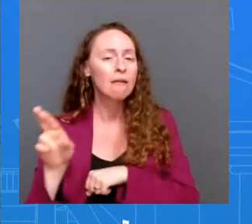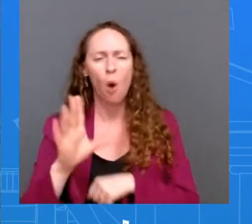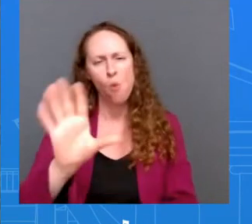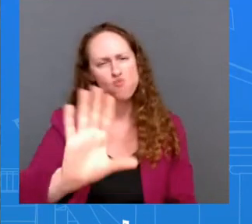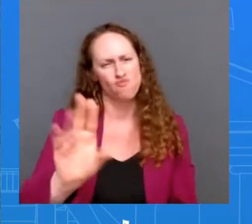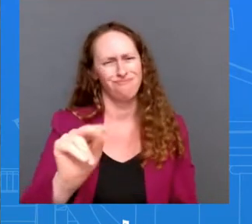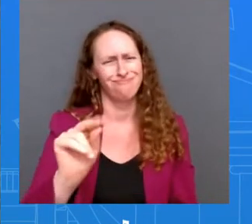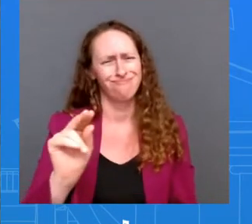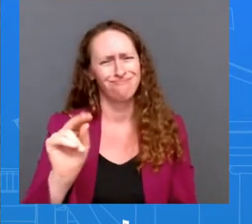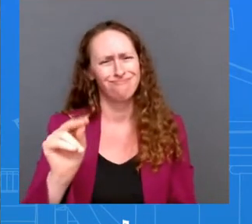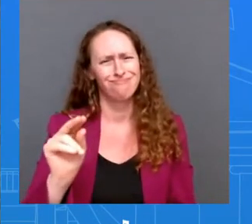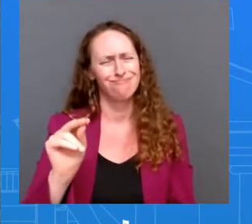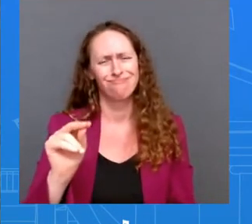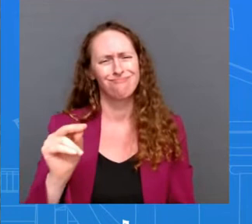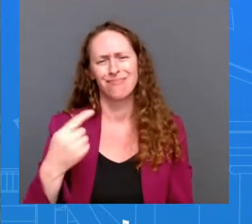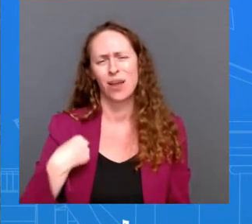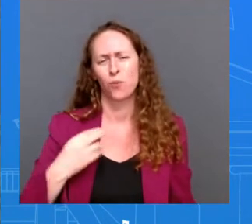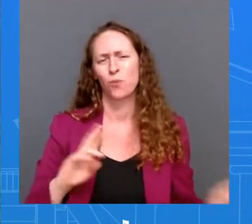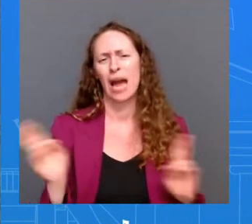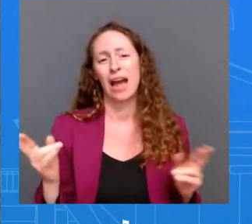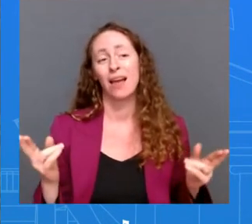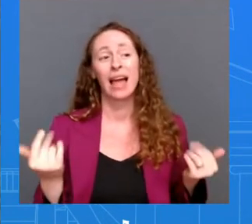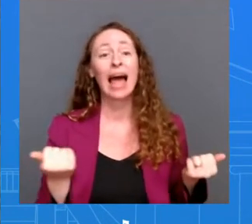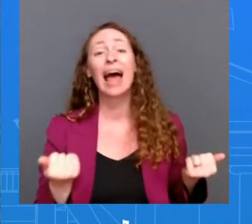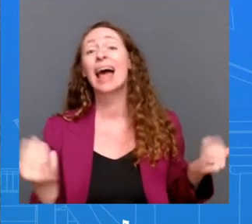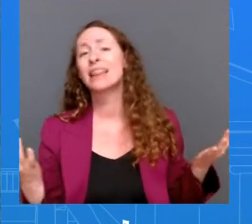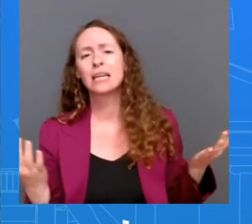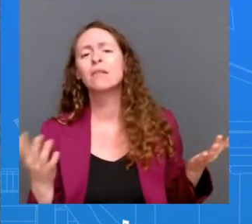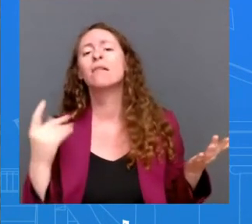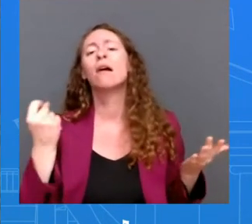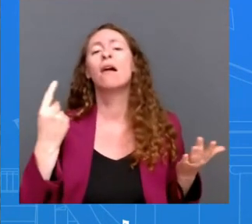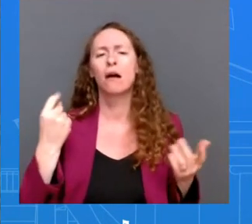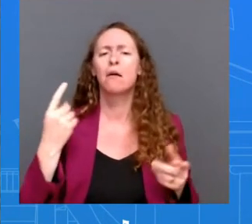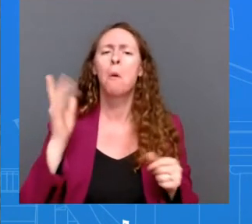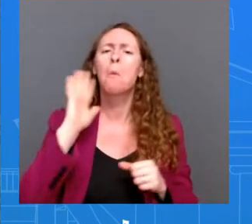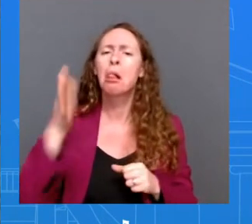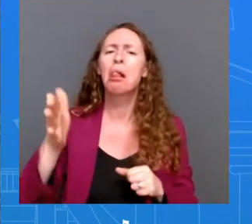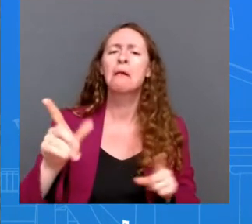I want to reiterate, as I've been saying all week,